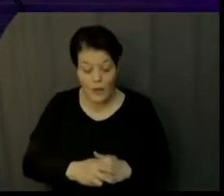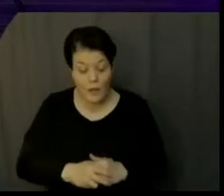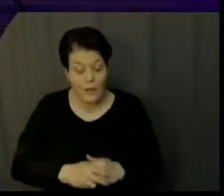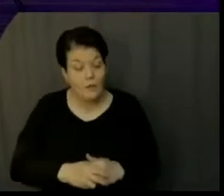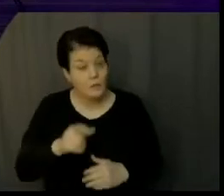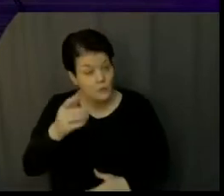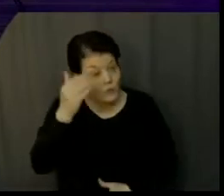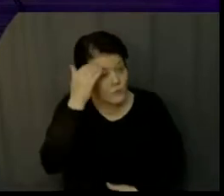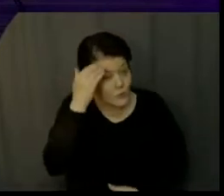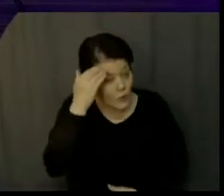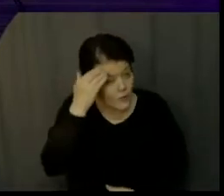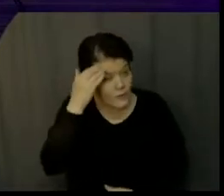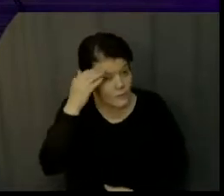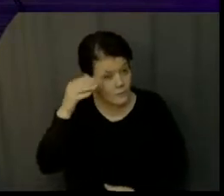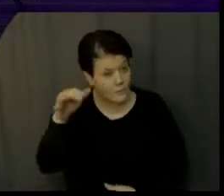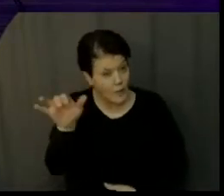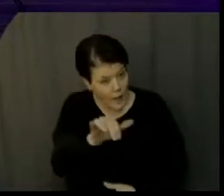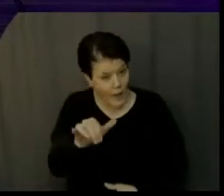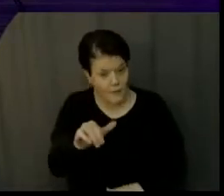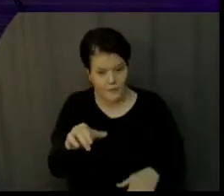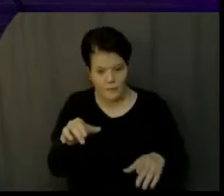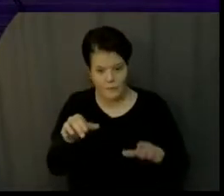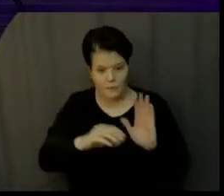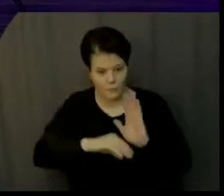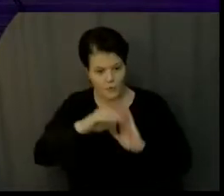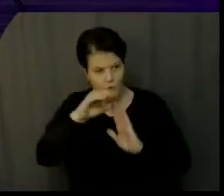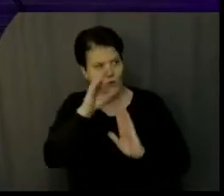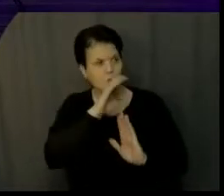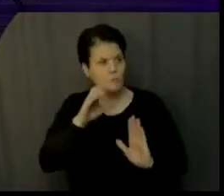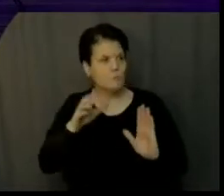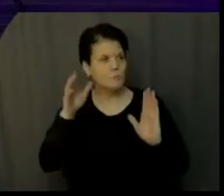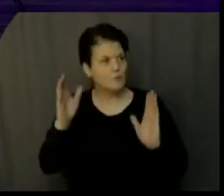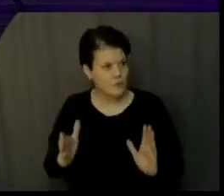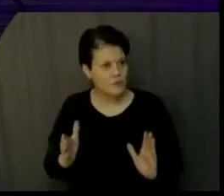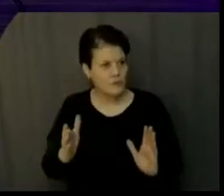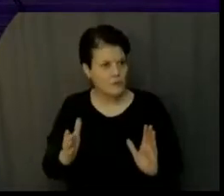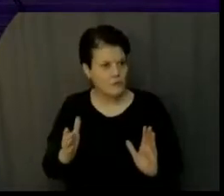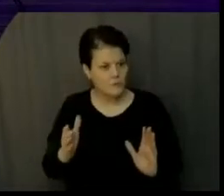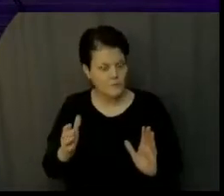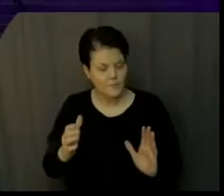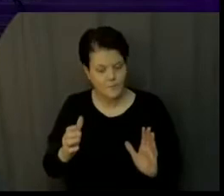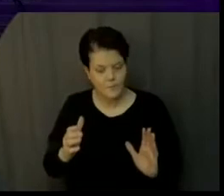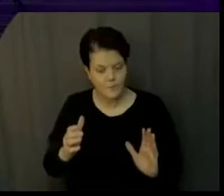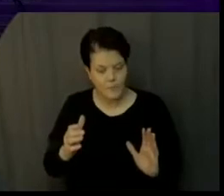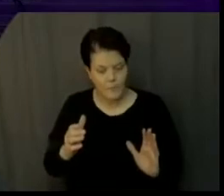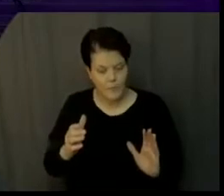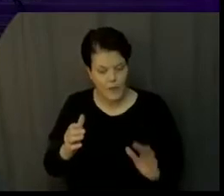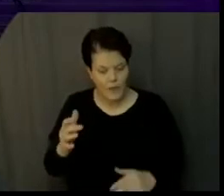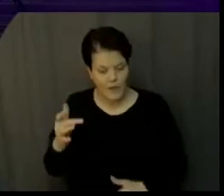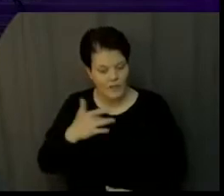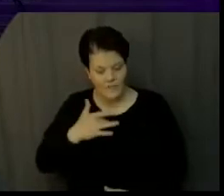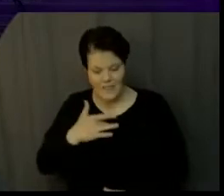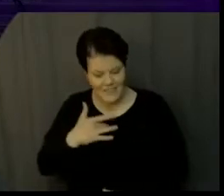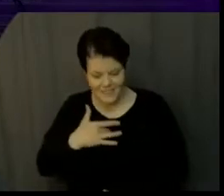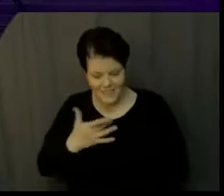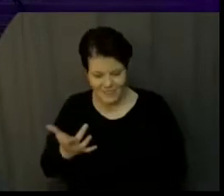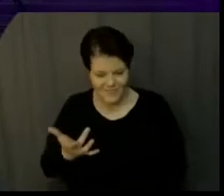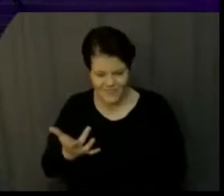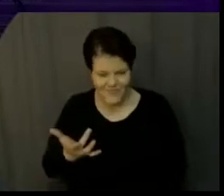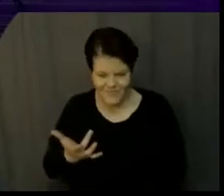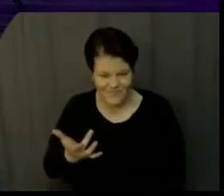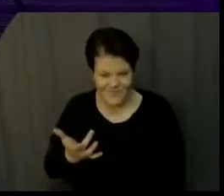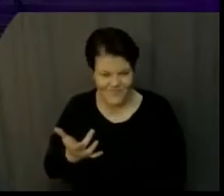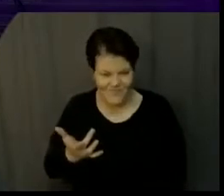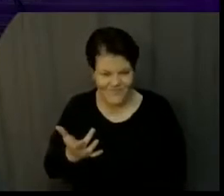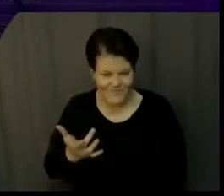this, mature Christians, it's not about feelings. That feelings will leave you lost